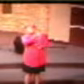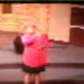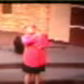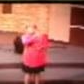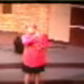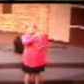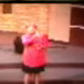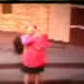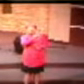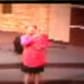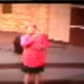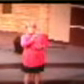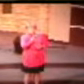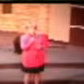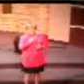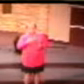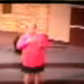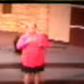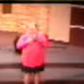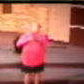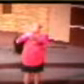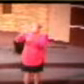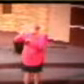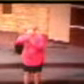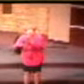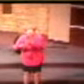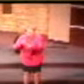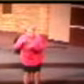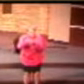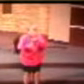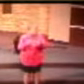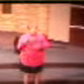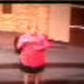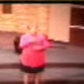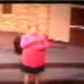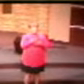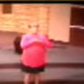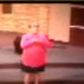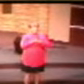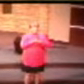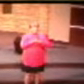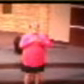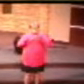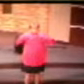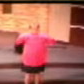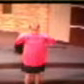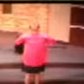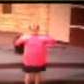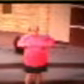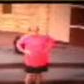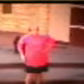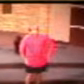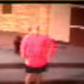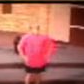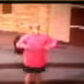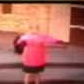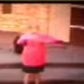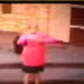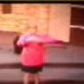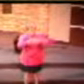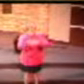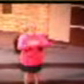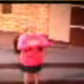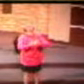There were searches and questions and all of those things as we approached the border. I was with my